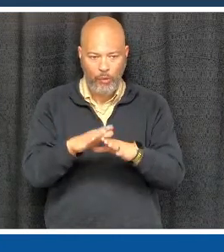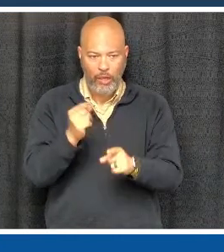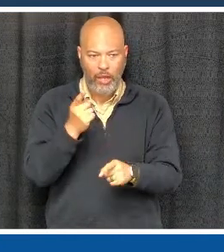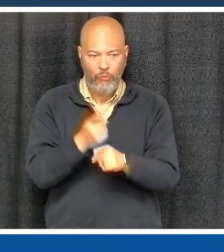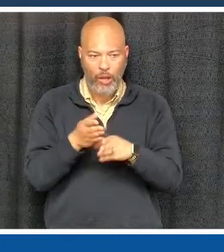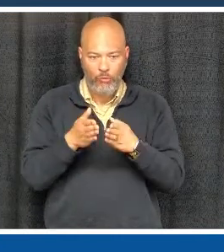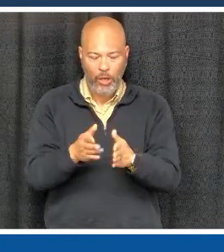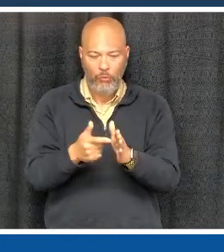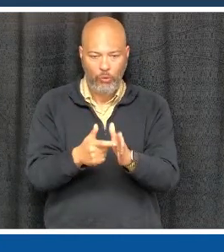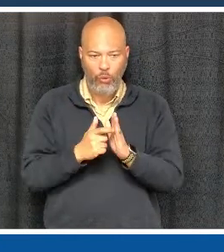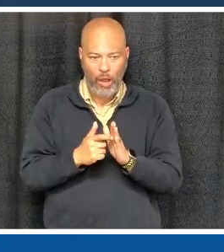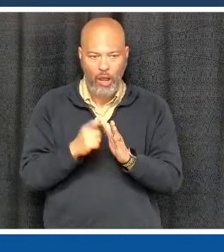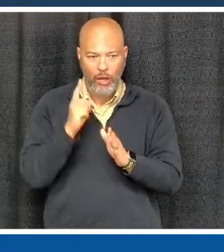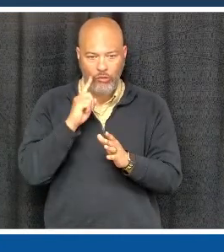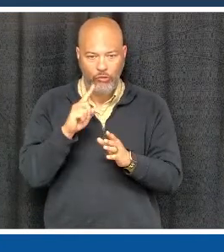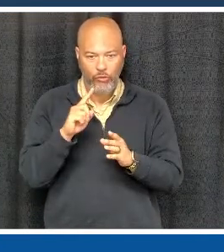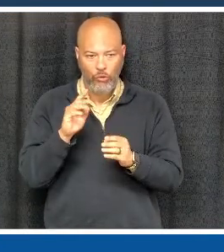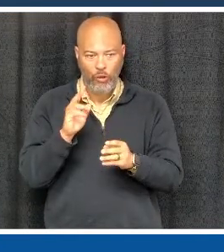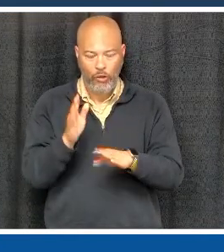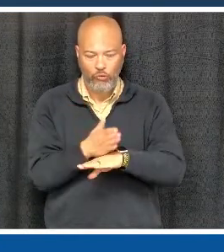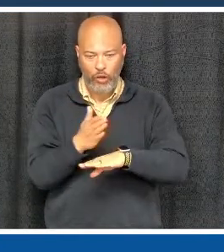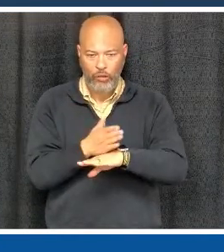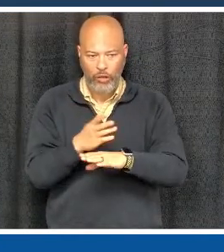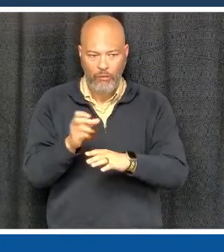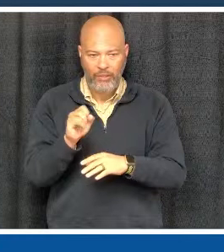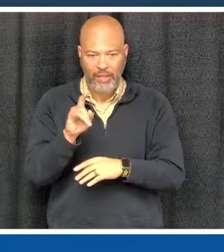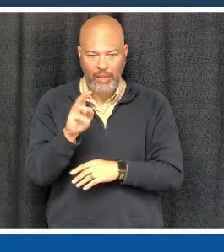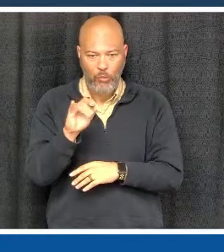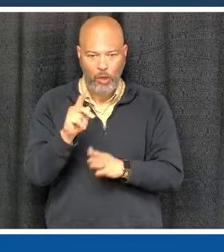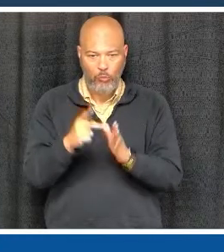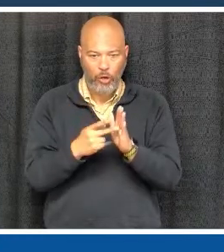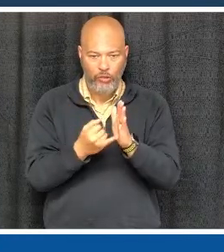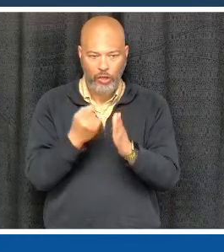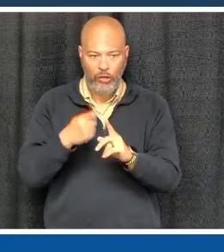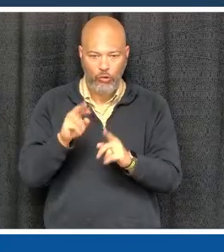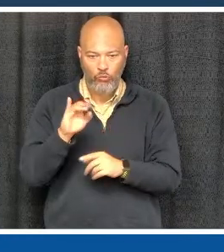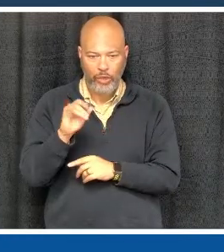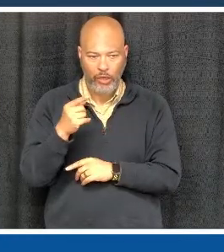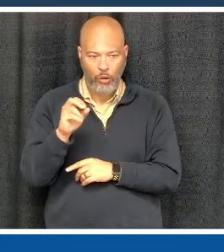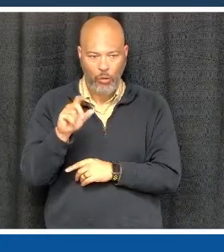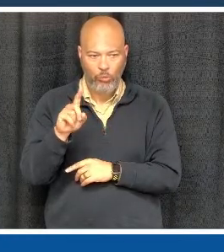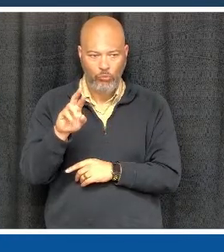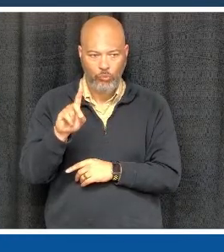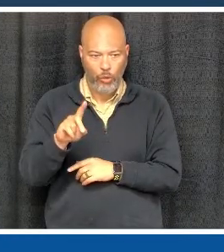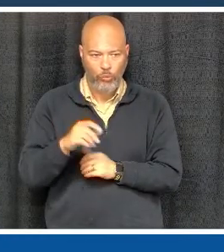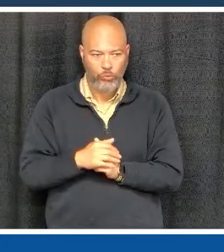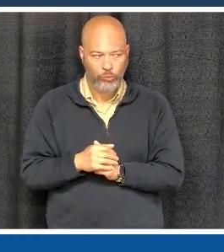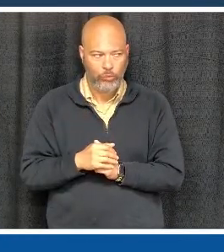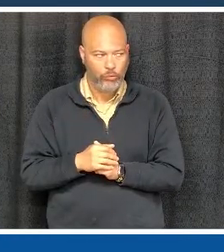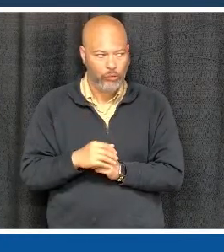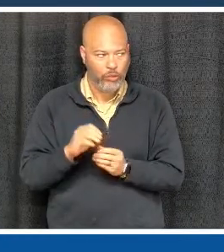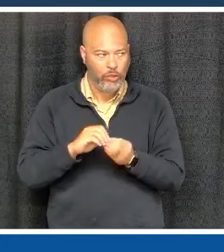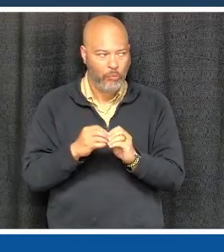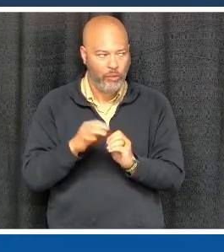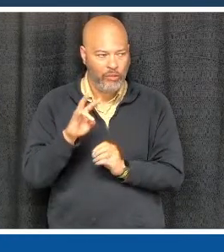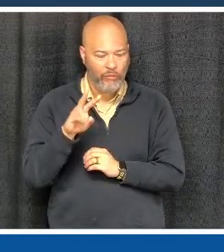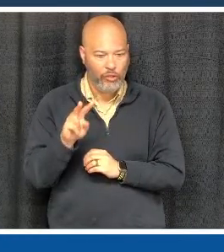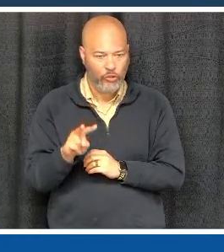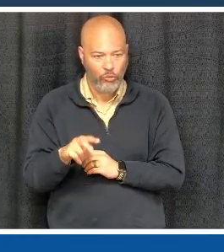of way required to facilitate construction of the sidewalk project on Ringgold Road. Ordinance